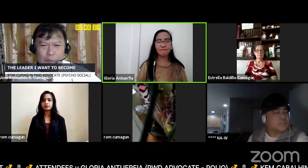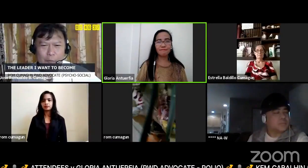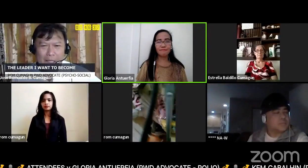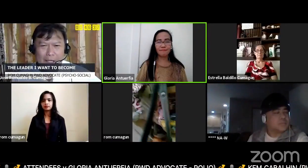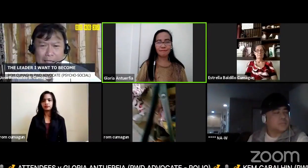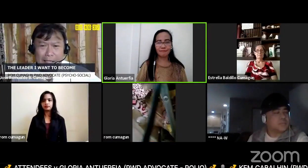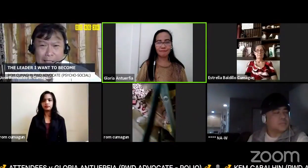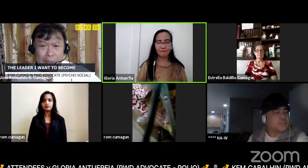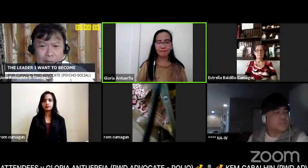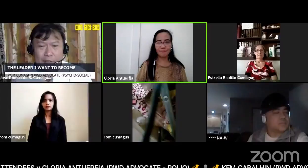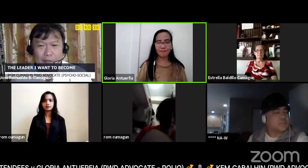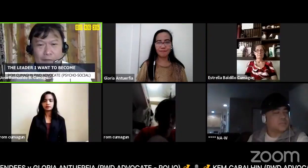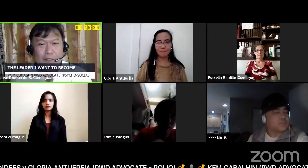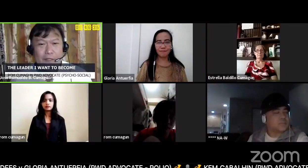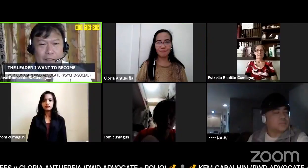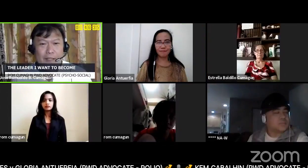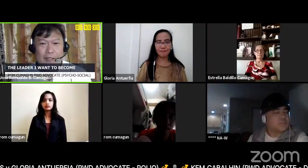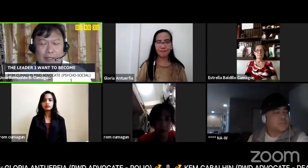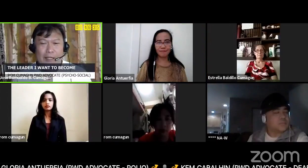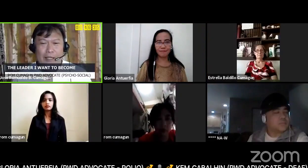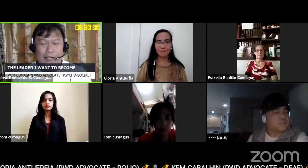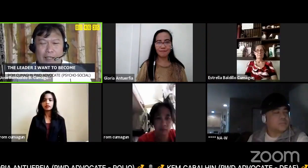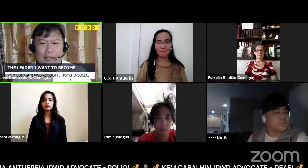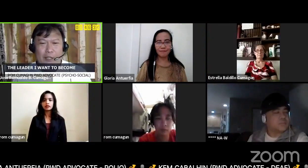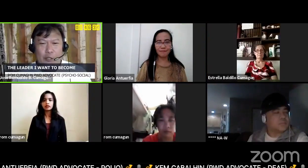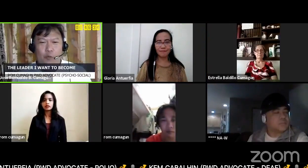And in terms of